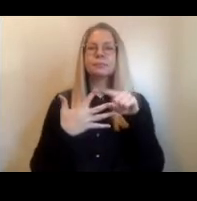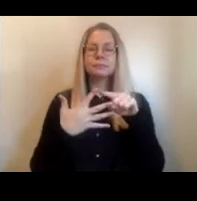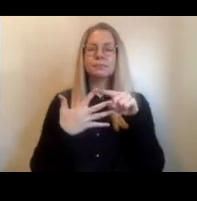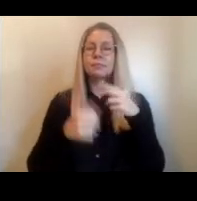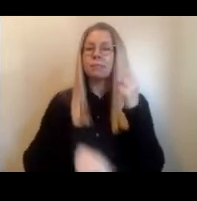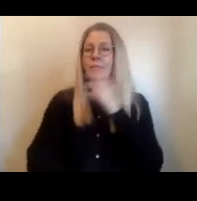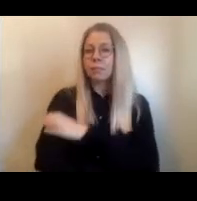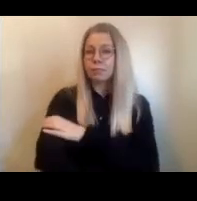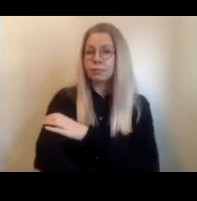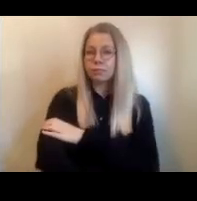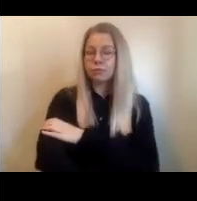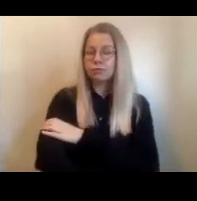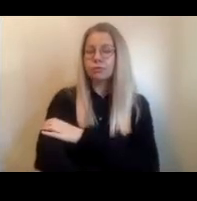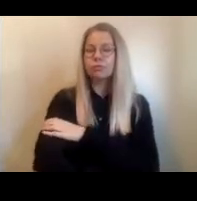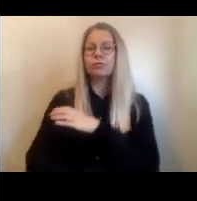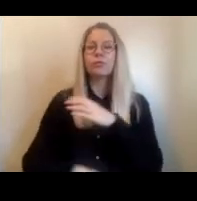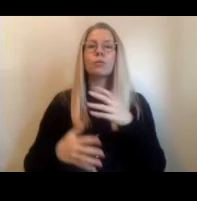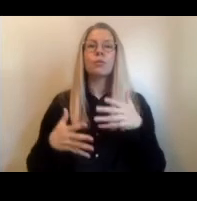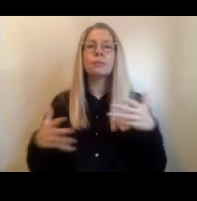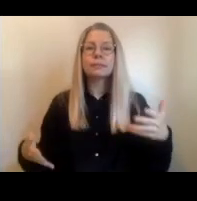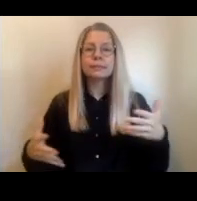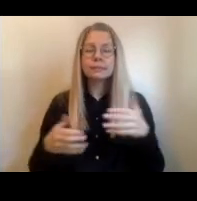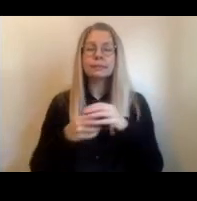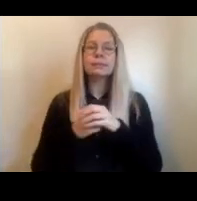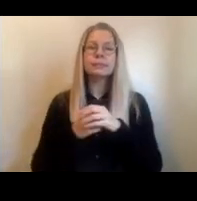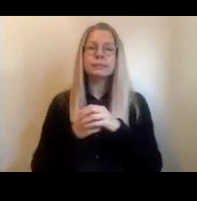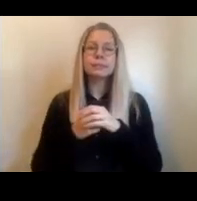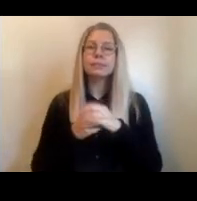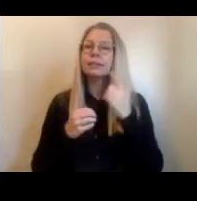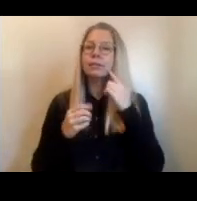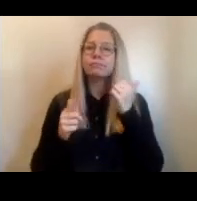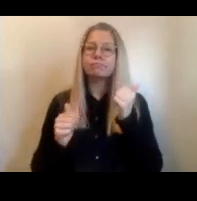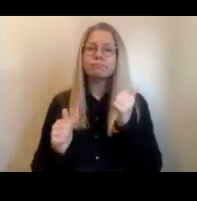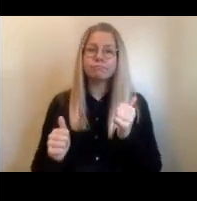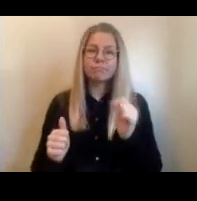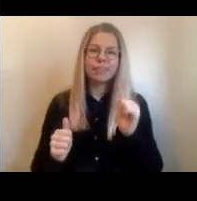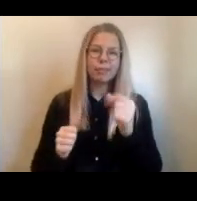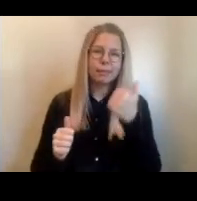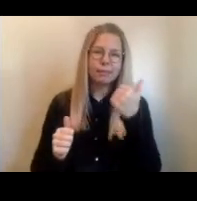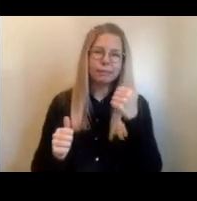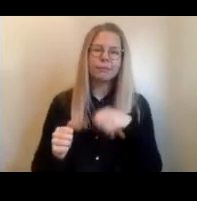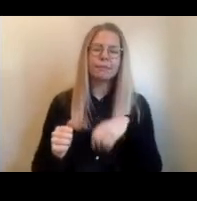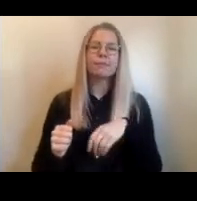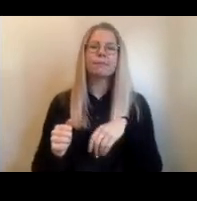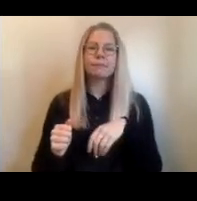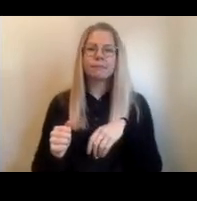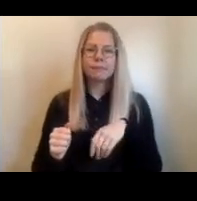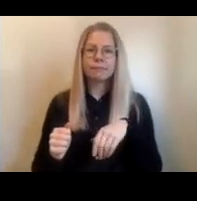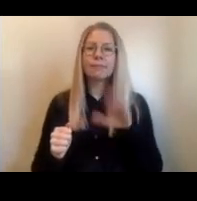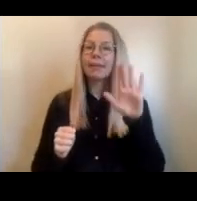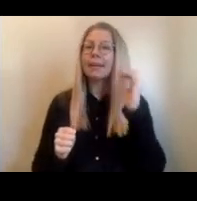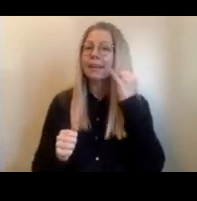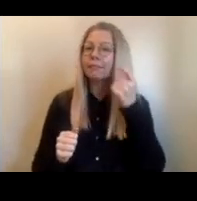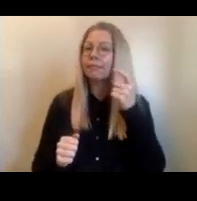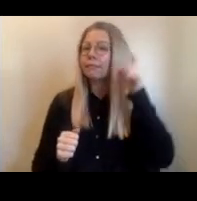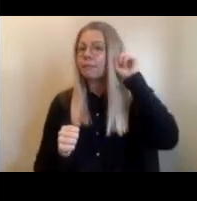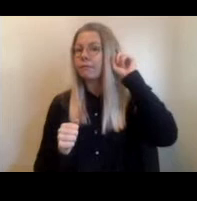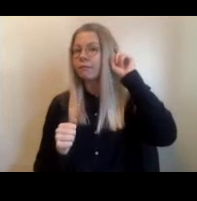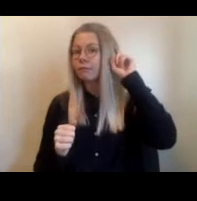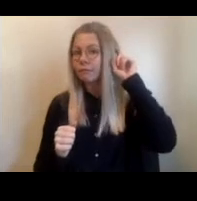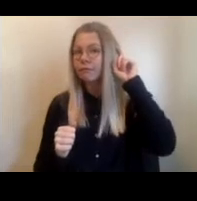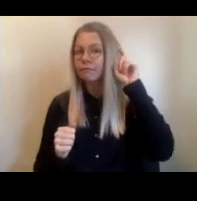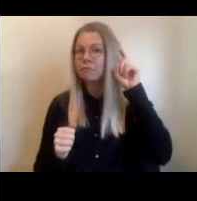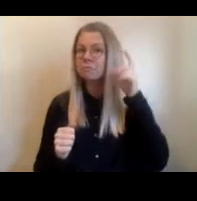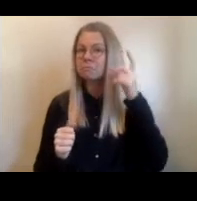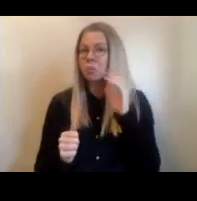pressure, obesity, and hearing loss in midlife. Those are risks. By the way, if you correct the hearing loss, that fixes the problem.